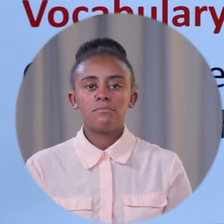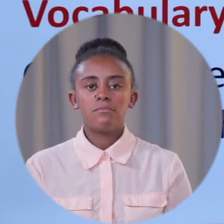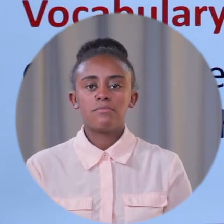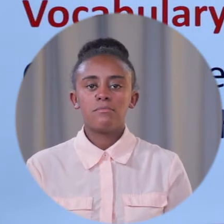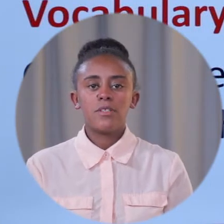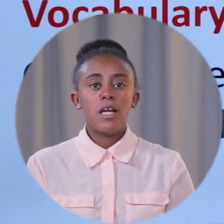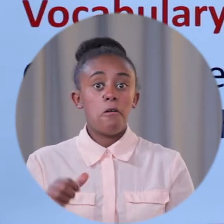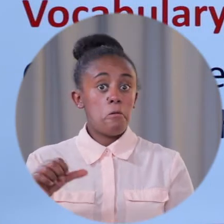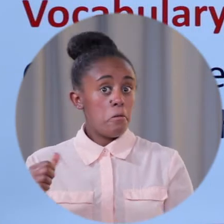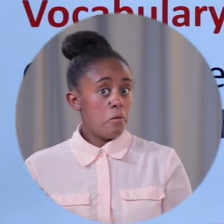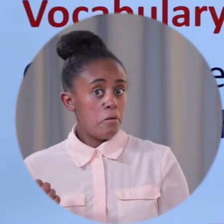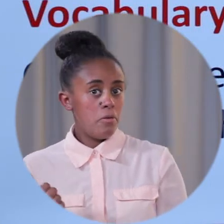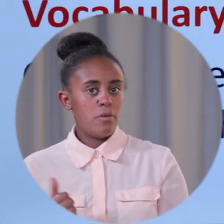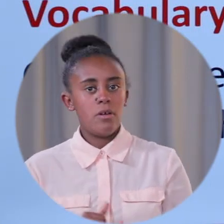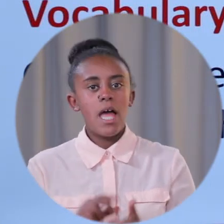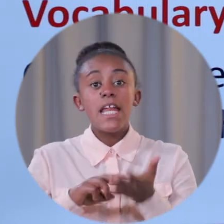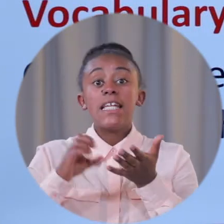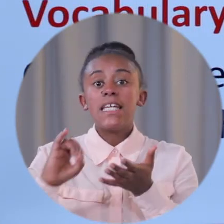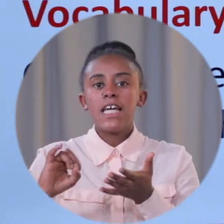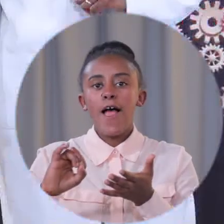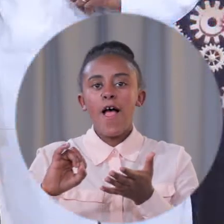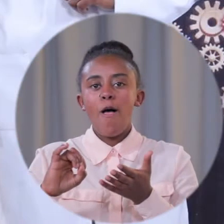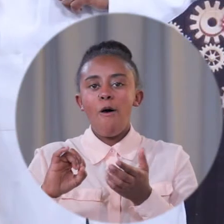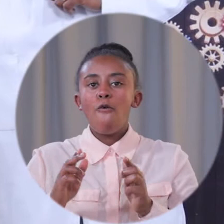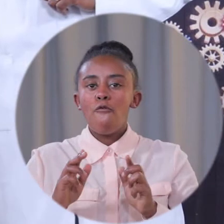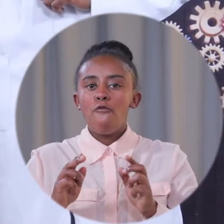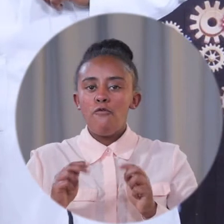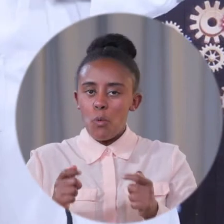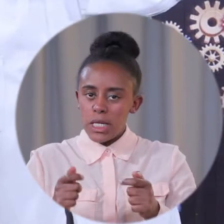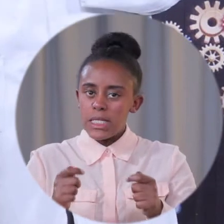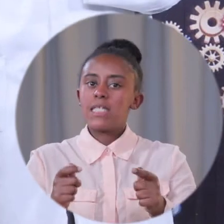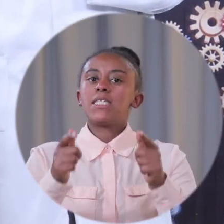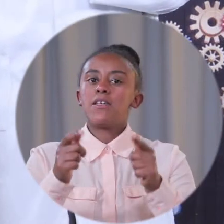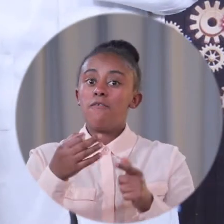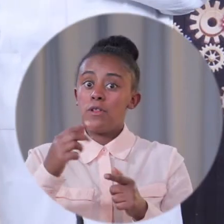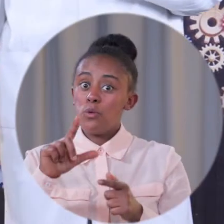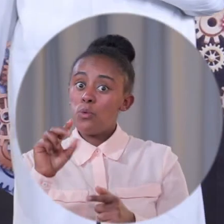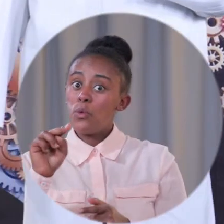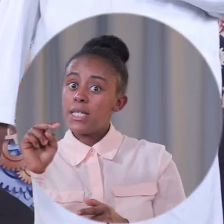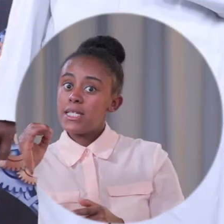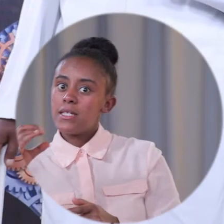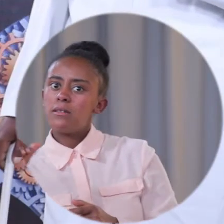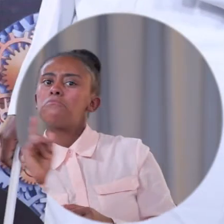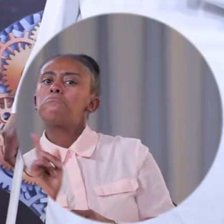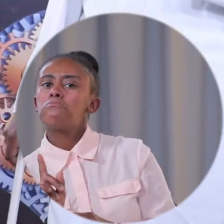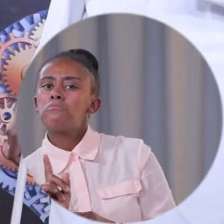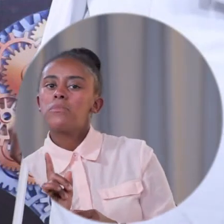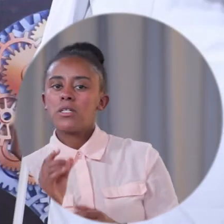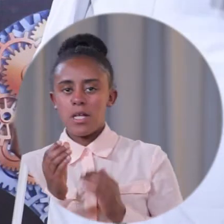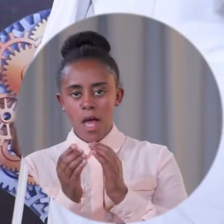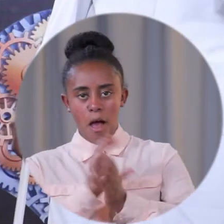The other one is reading fluency. Reading fluency indicates the capacity of